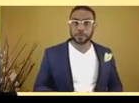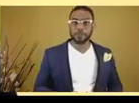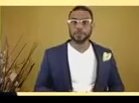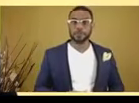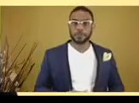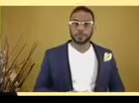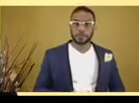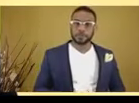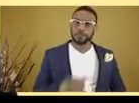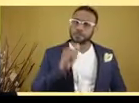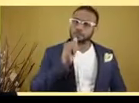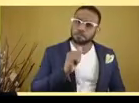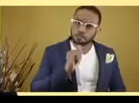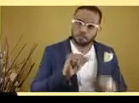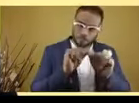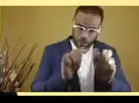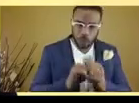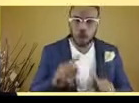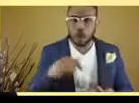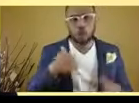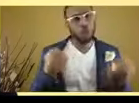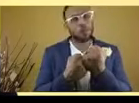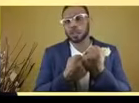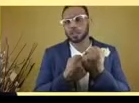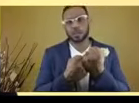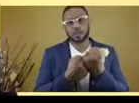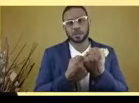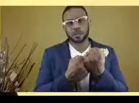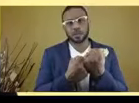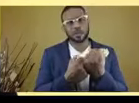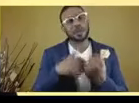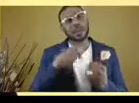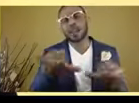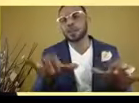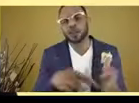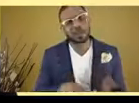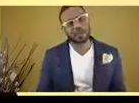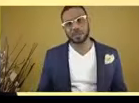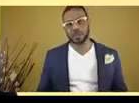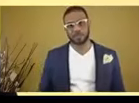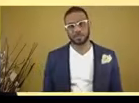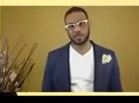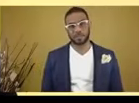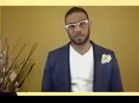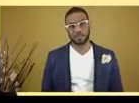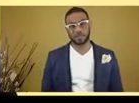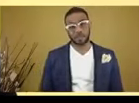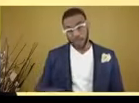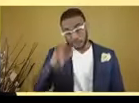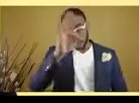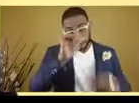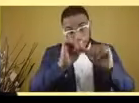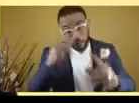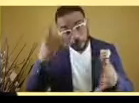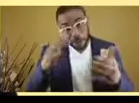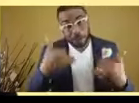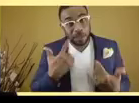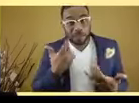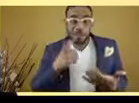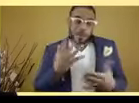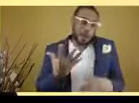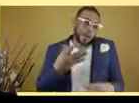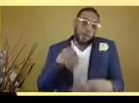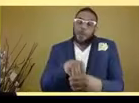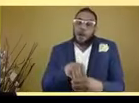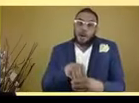Hang in there. Stay with it. We're with you. We've got to do this, y'all. And God bless you for letting me just be a part